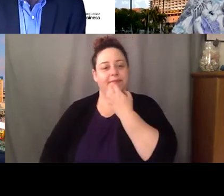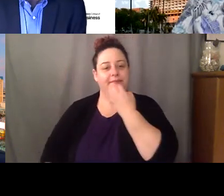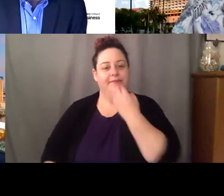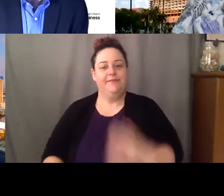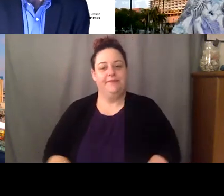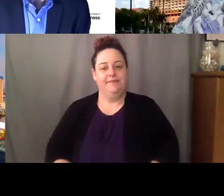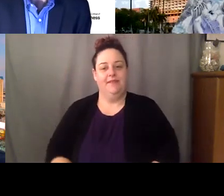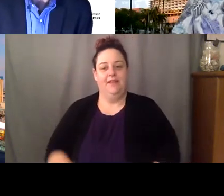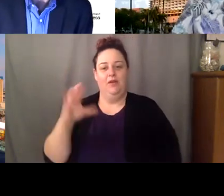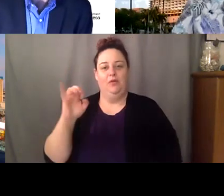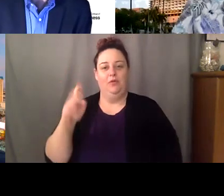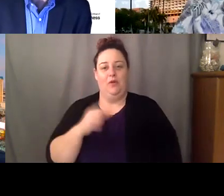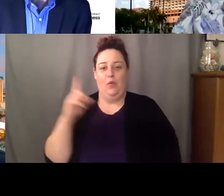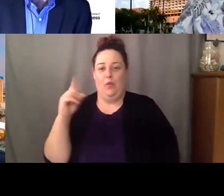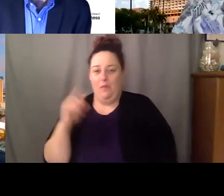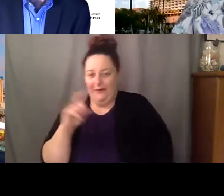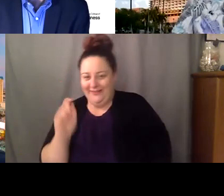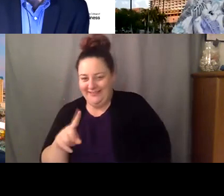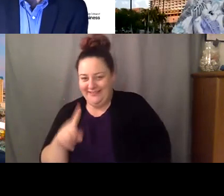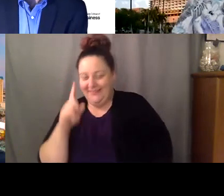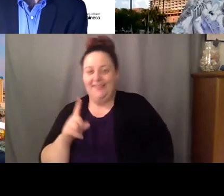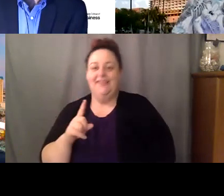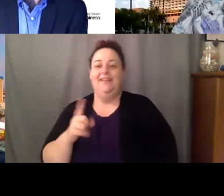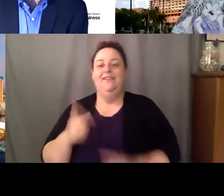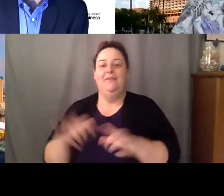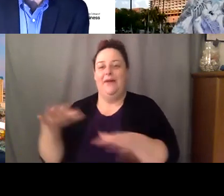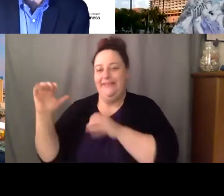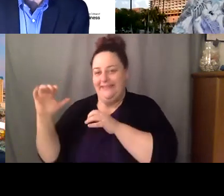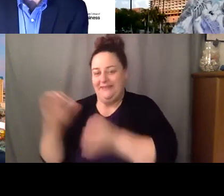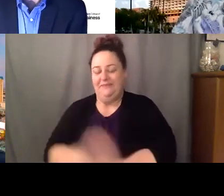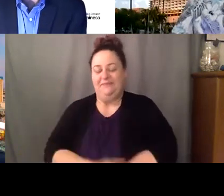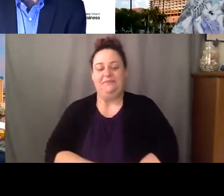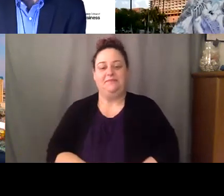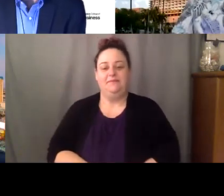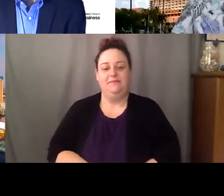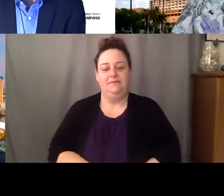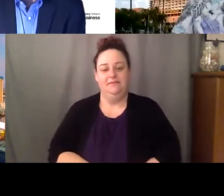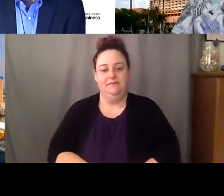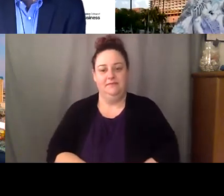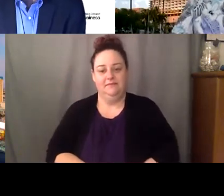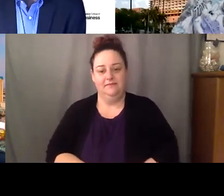Great. I'll try to squeeze in one more question from the question and answer section.